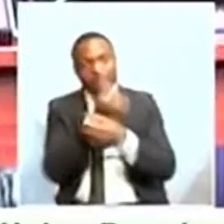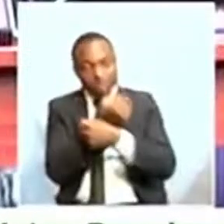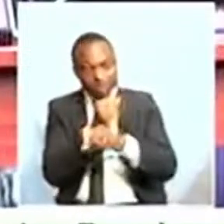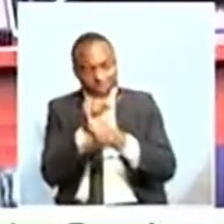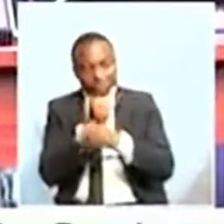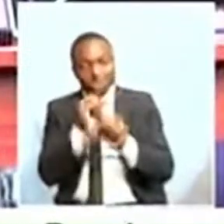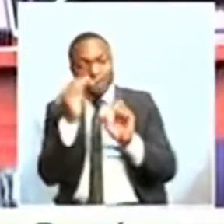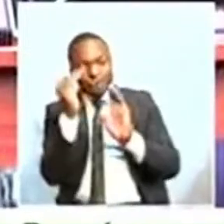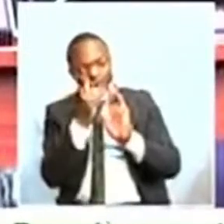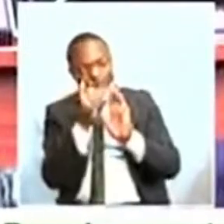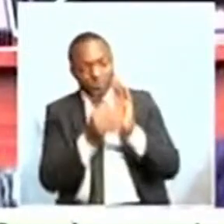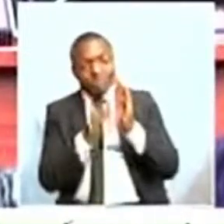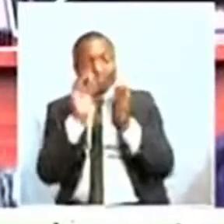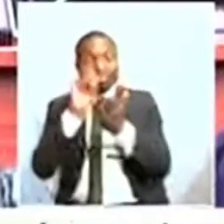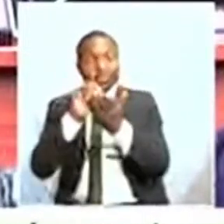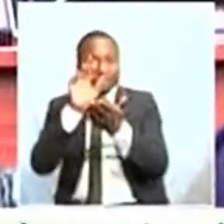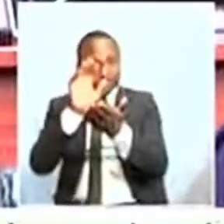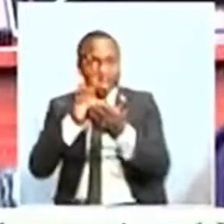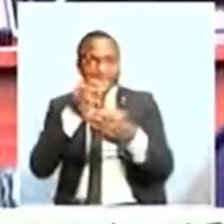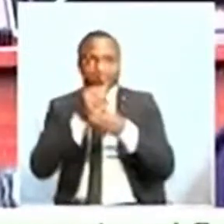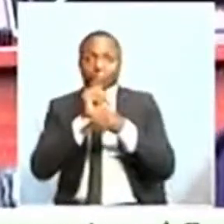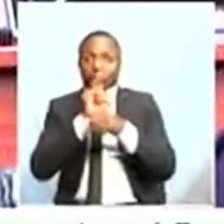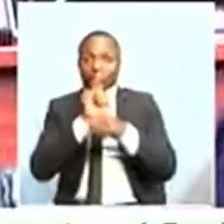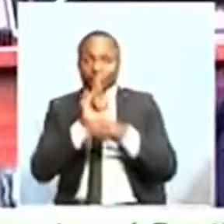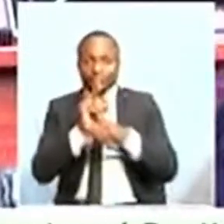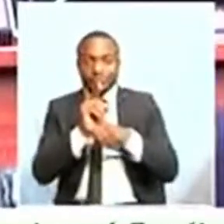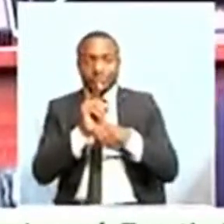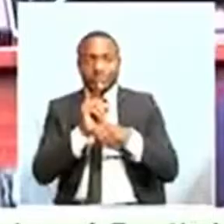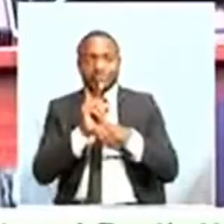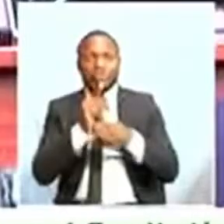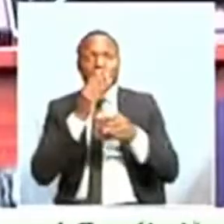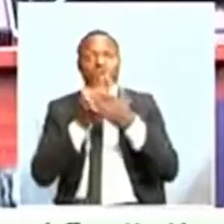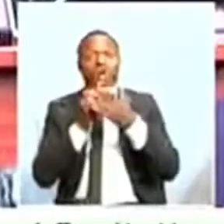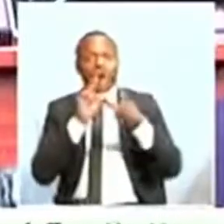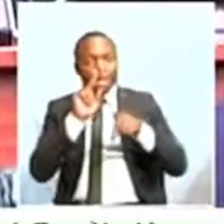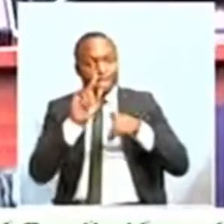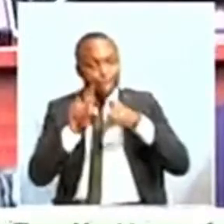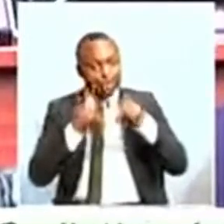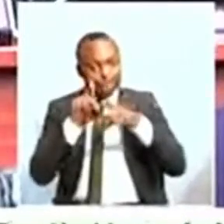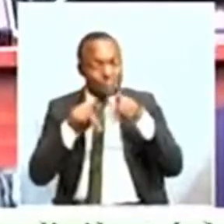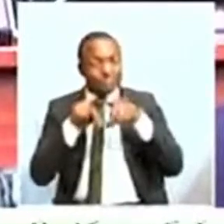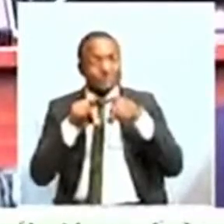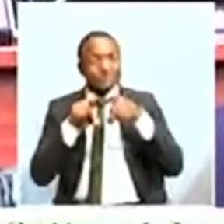we put in place to ensure that our good people of